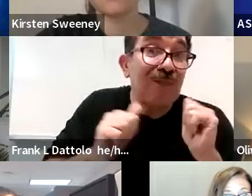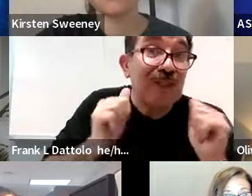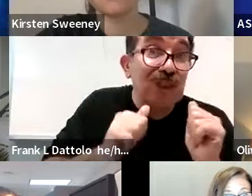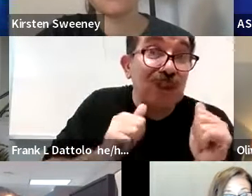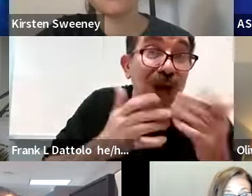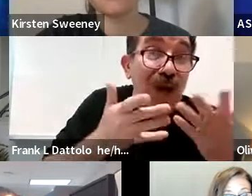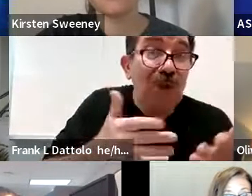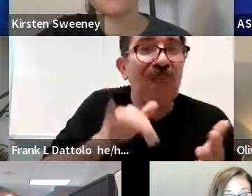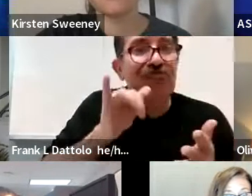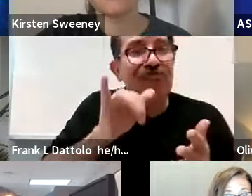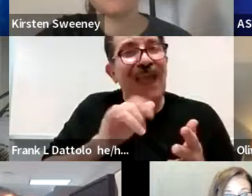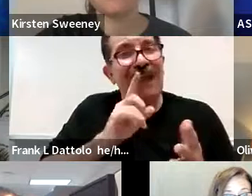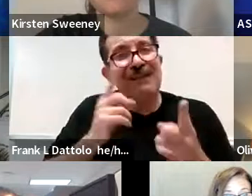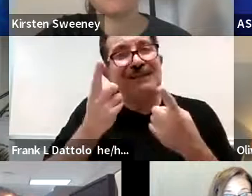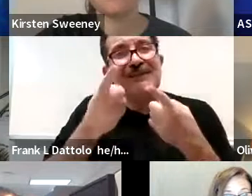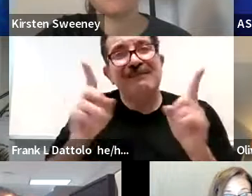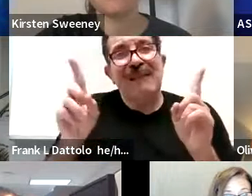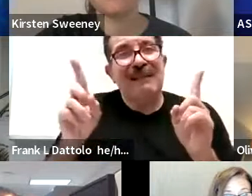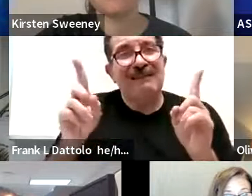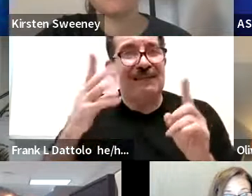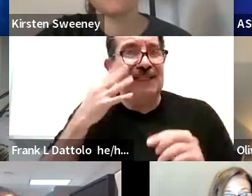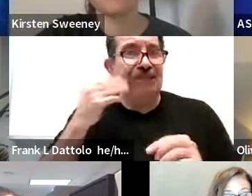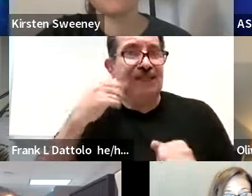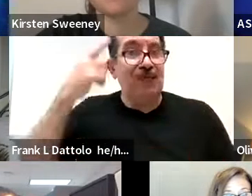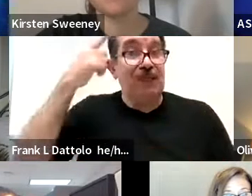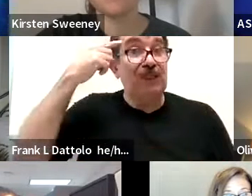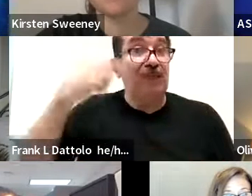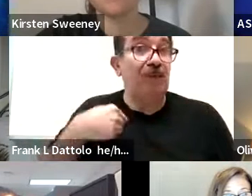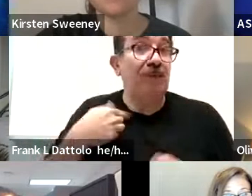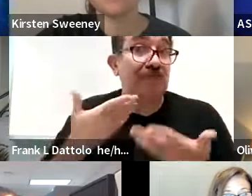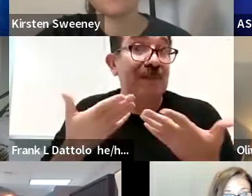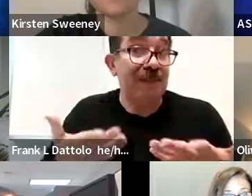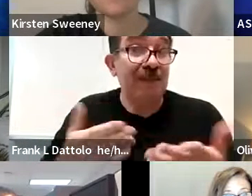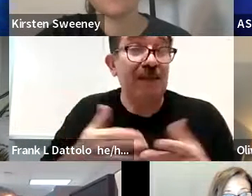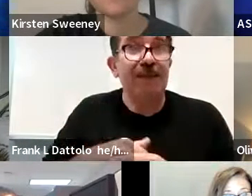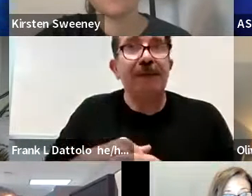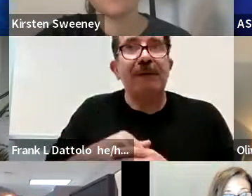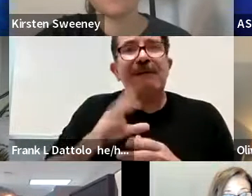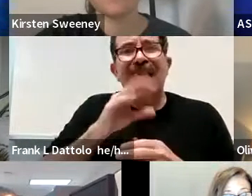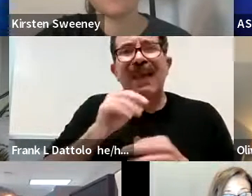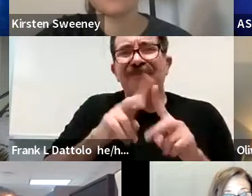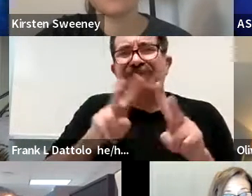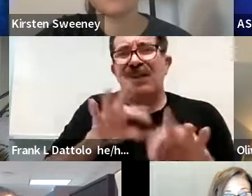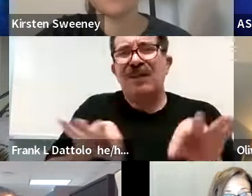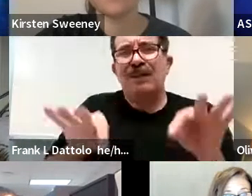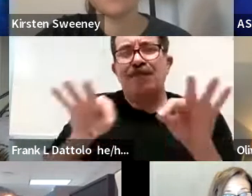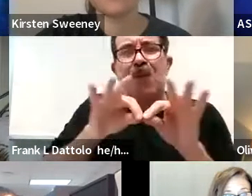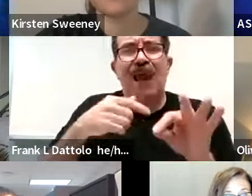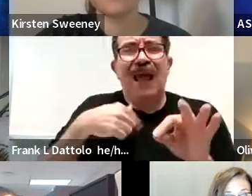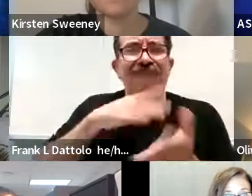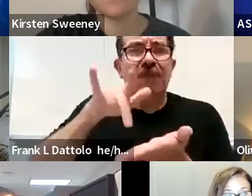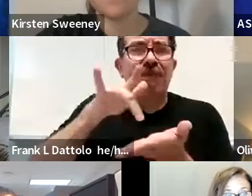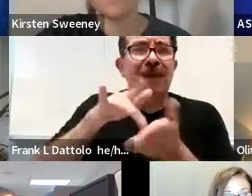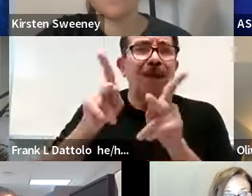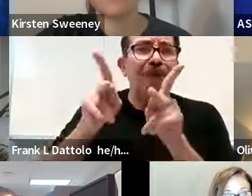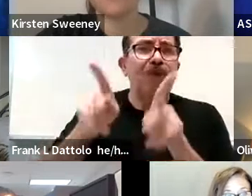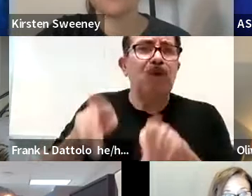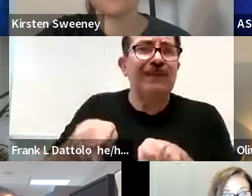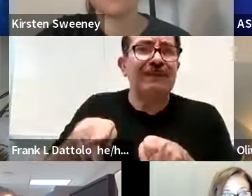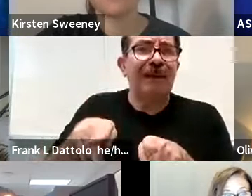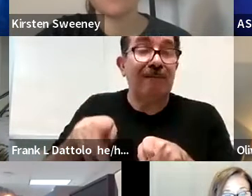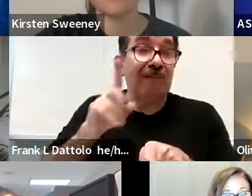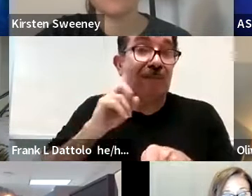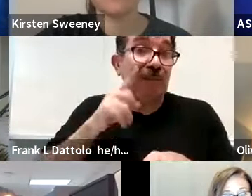of coffees or something together after the show. That is a successful experience for me. And